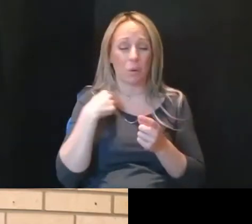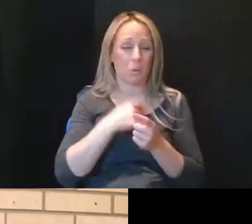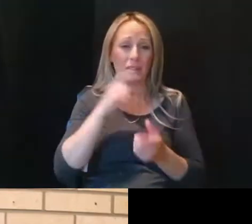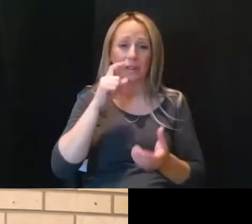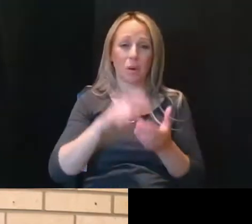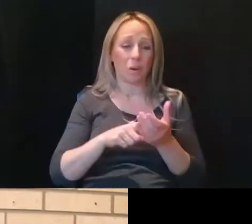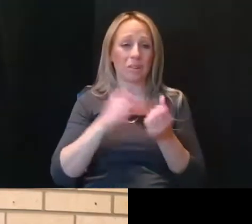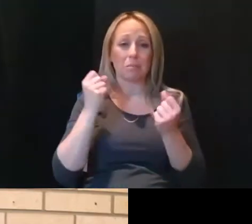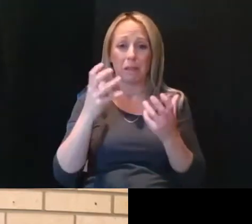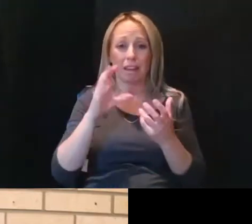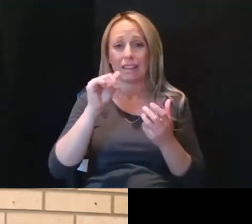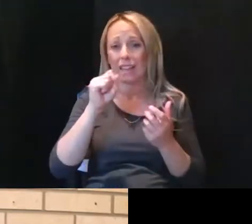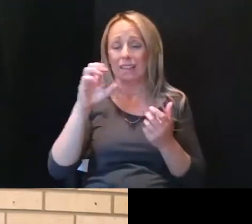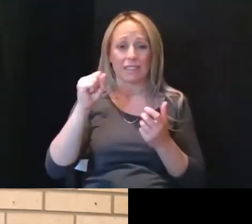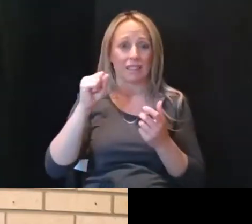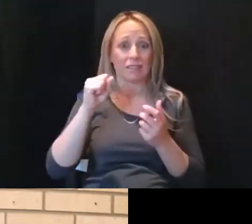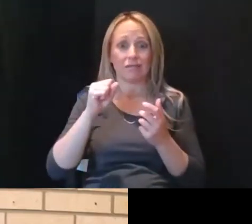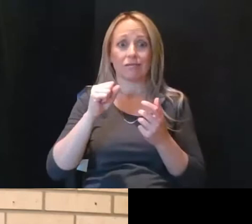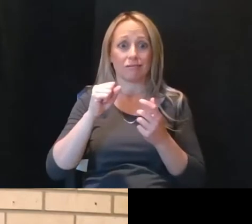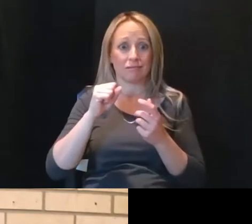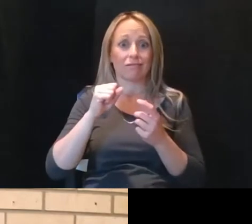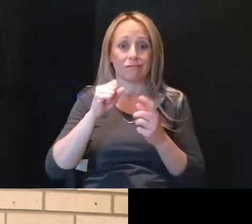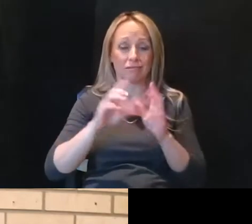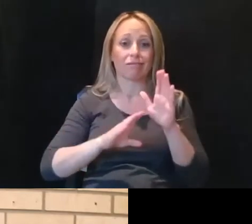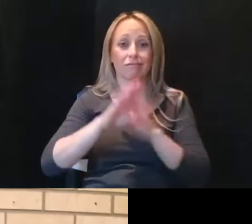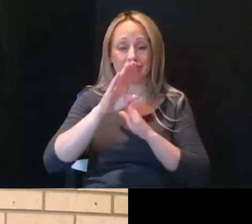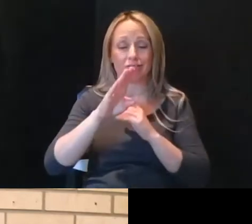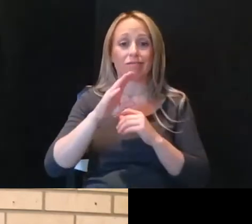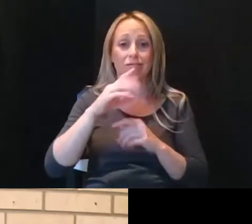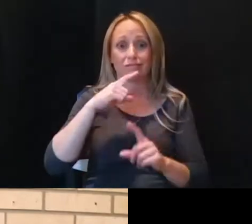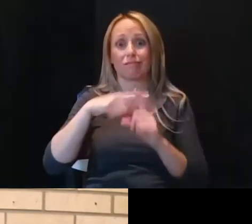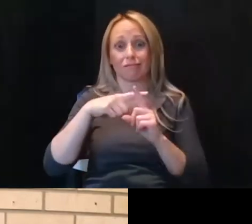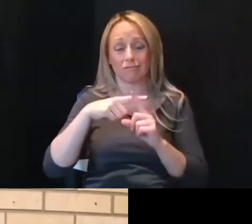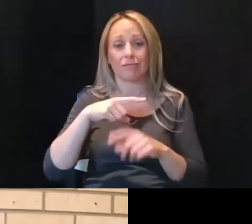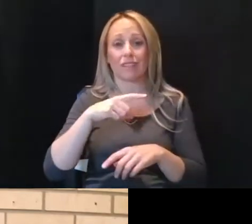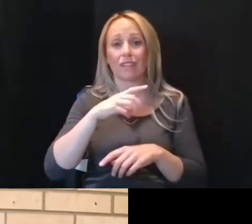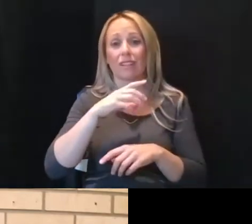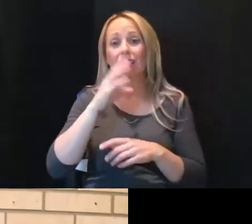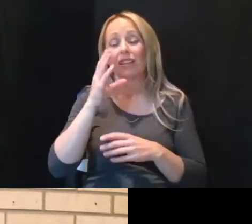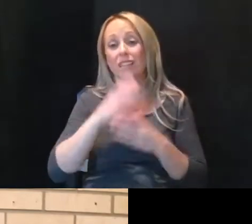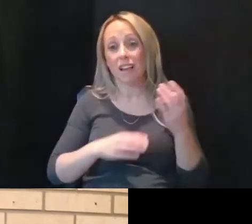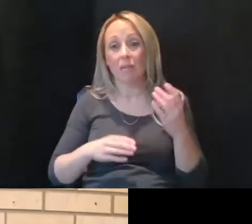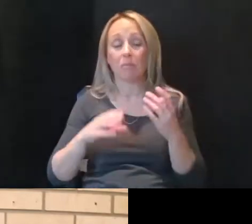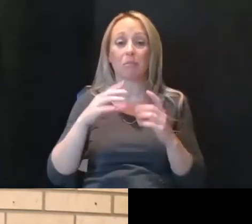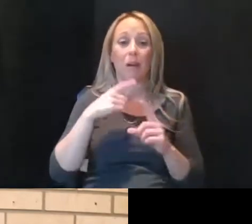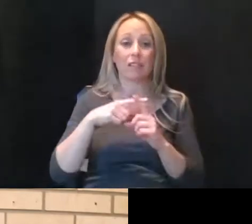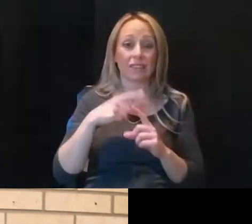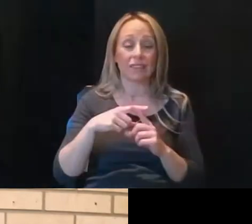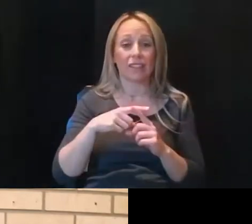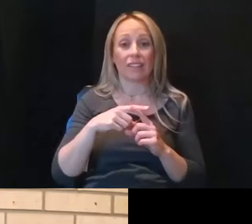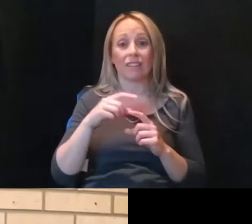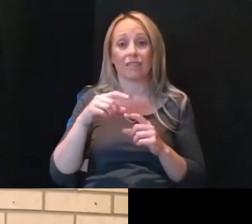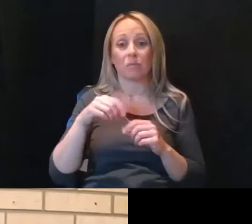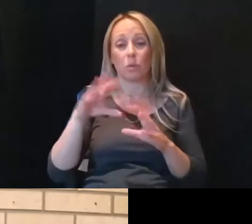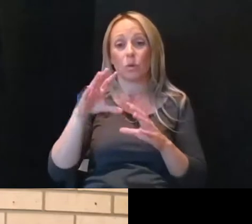Rock Island County of people who took a break from COVID and went into Iowa, where the positivity is 20%